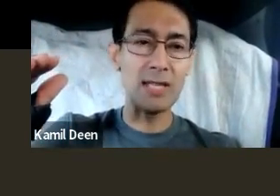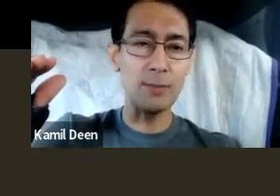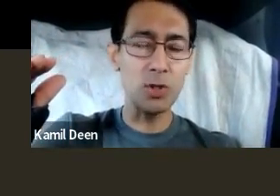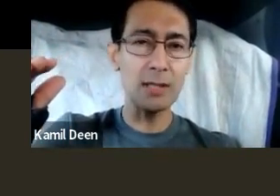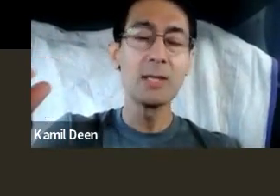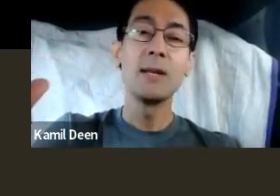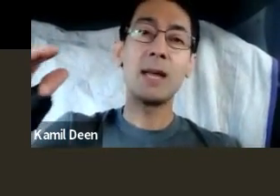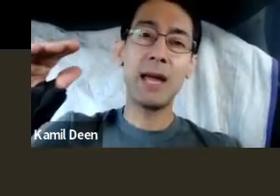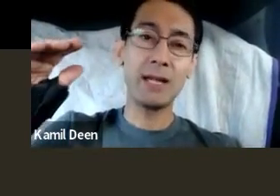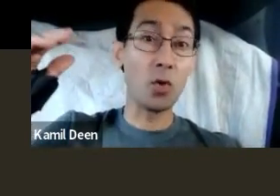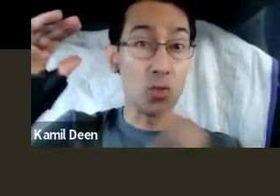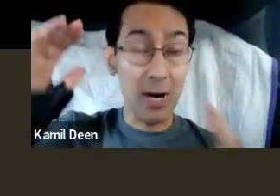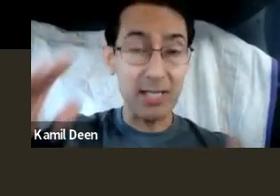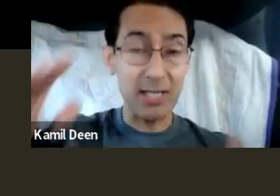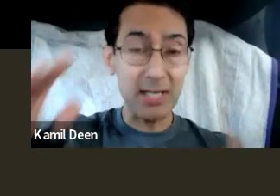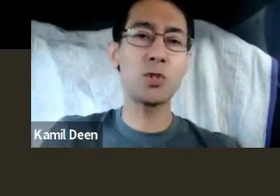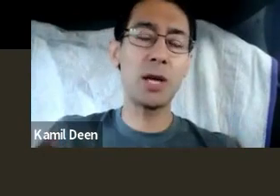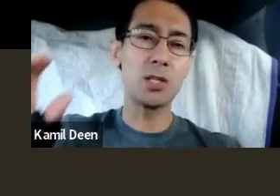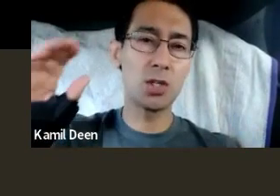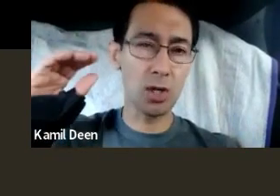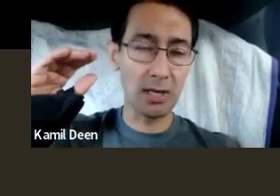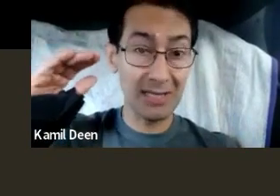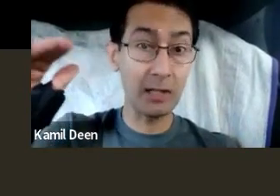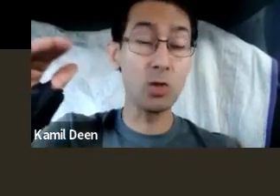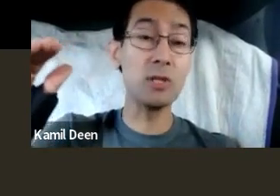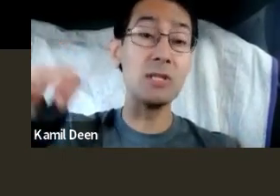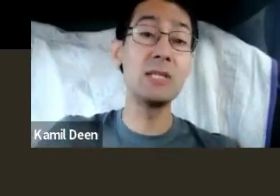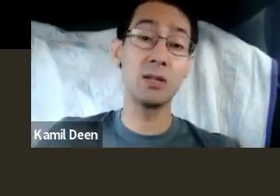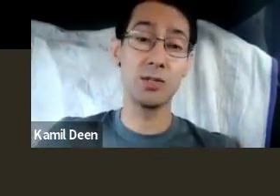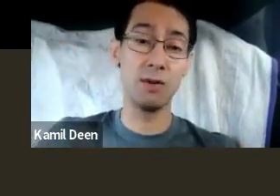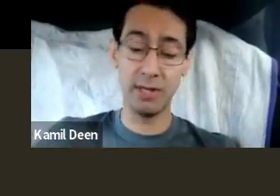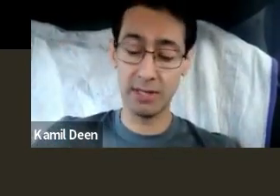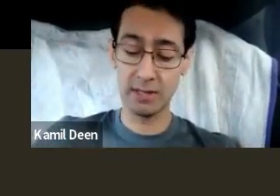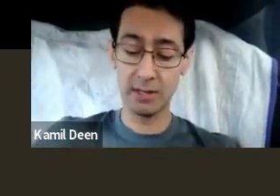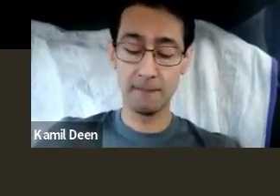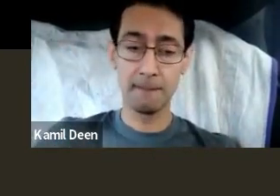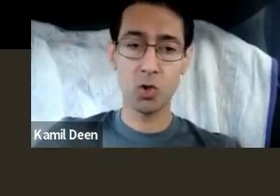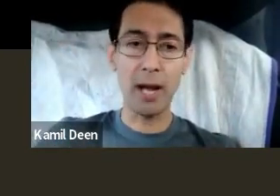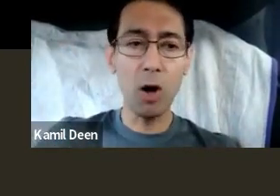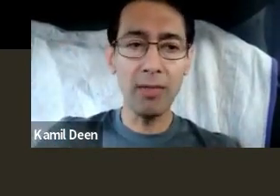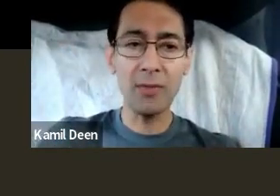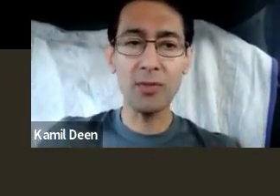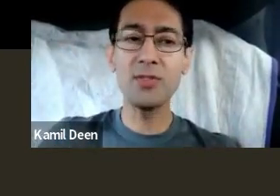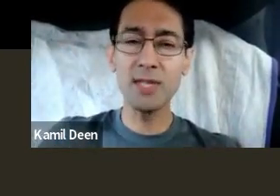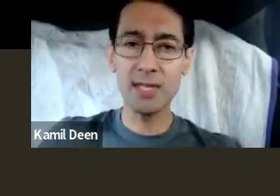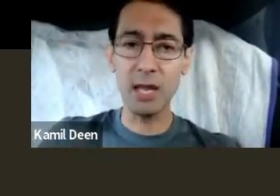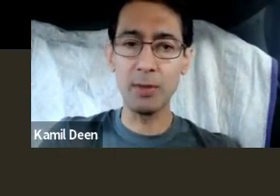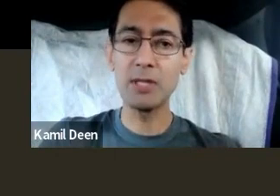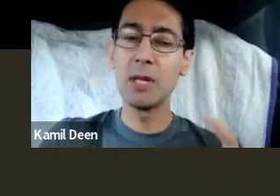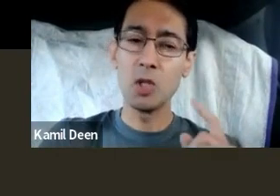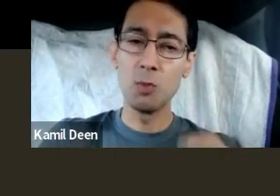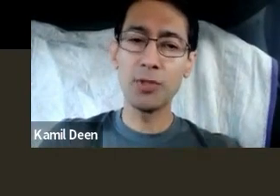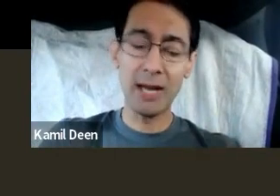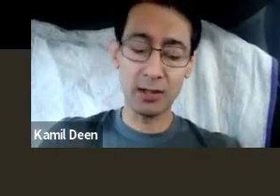reading this abstract, and the rest of this abstract is just going to tell you the details of this. So I call that the thesis